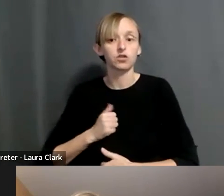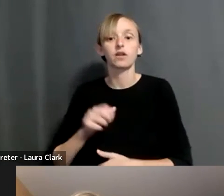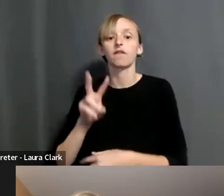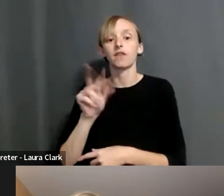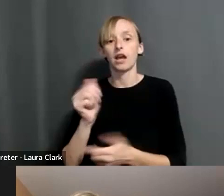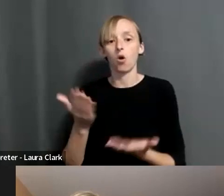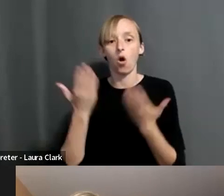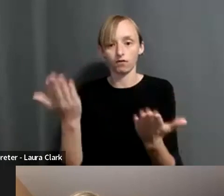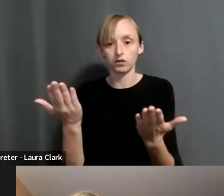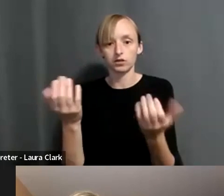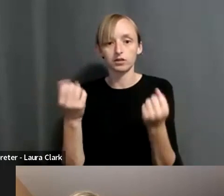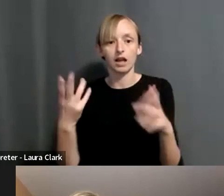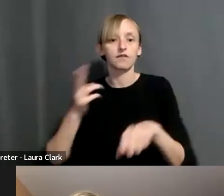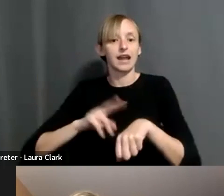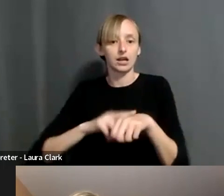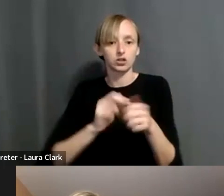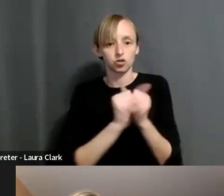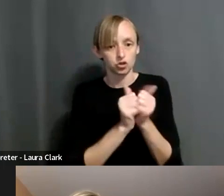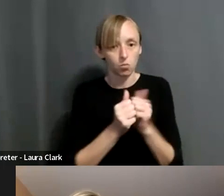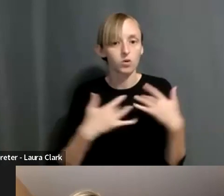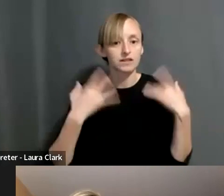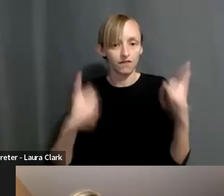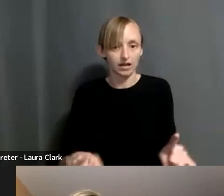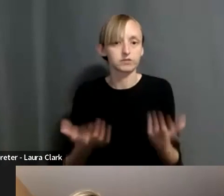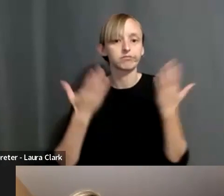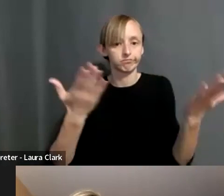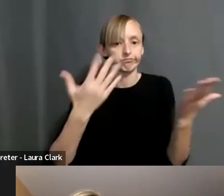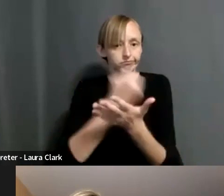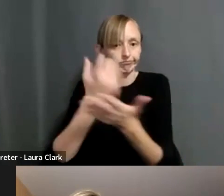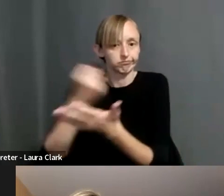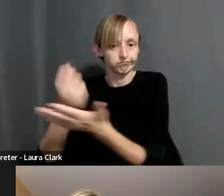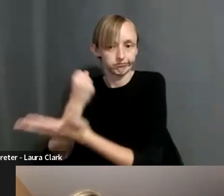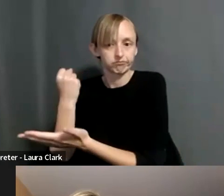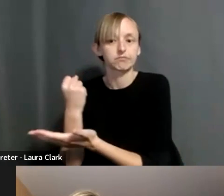offers multiple national sports events opportunities.